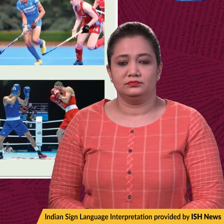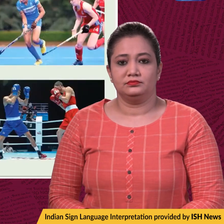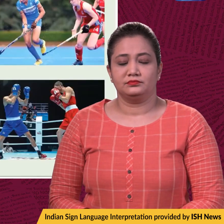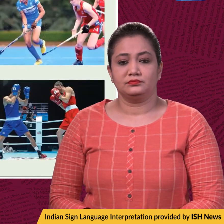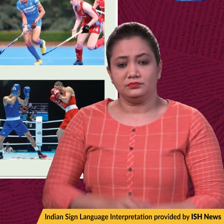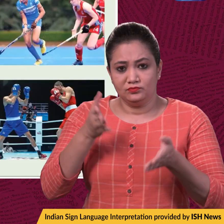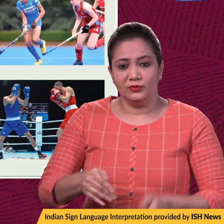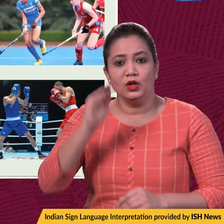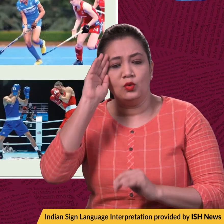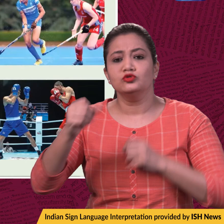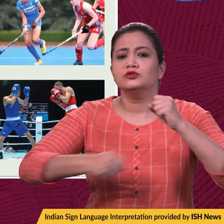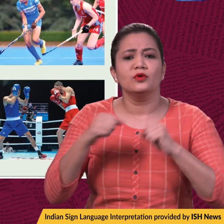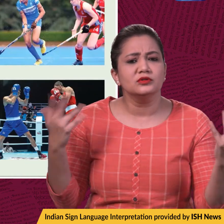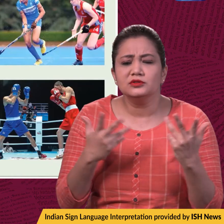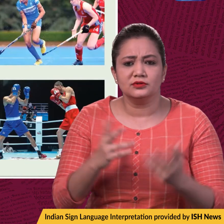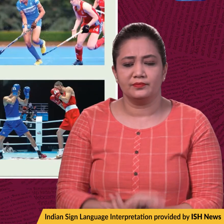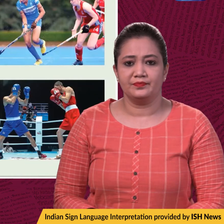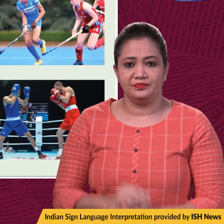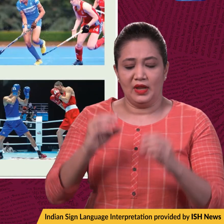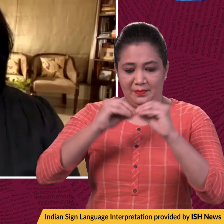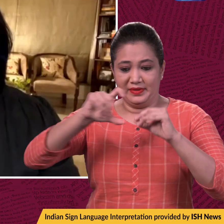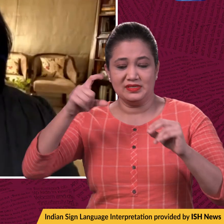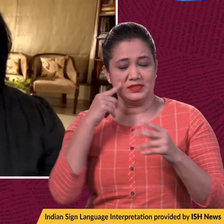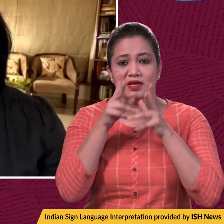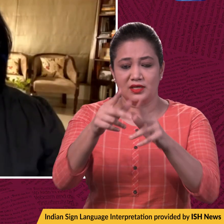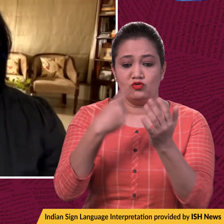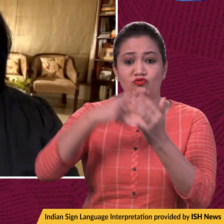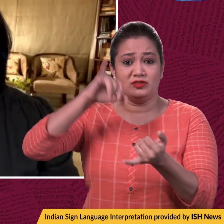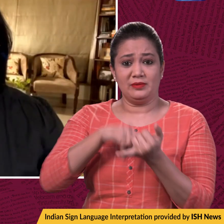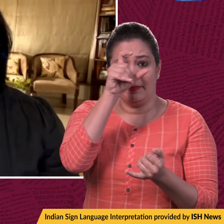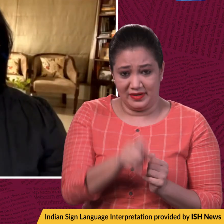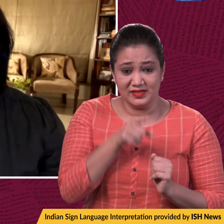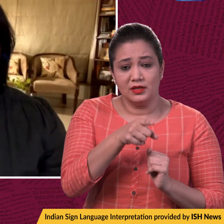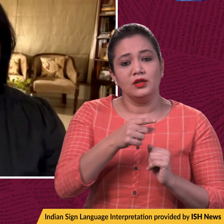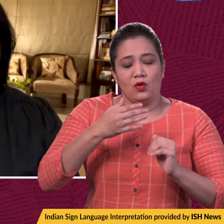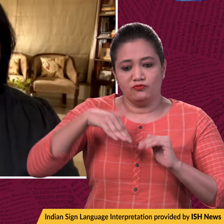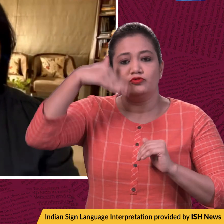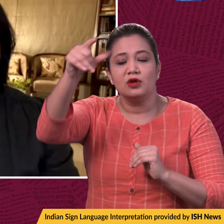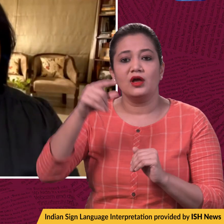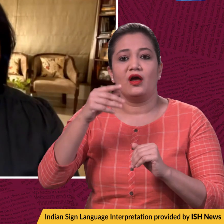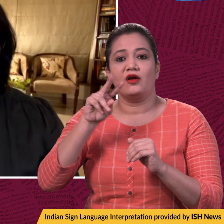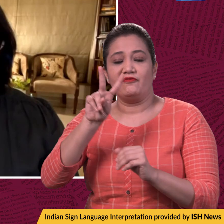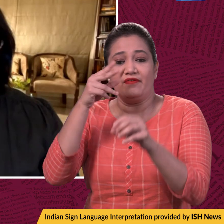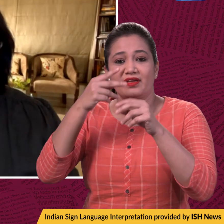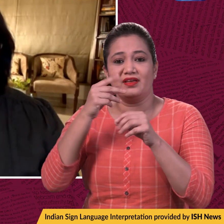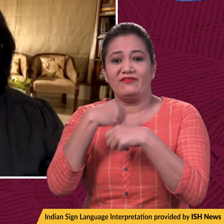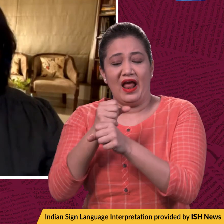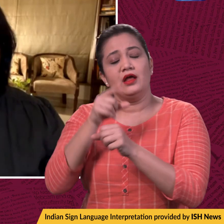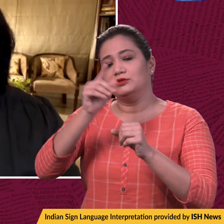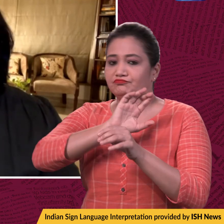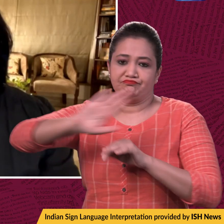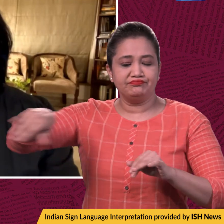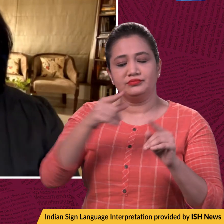A look right now, news coming in from the world of sports. The BCCI has announced Rohit Sharma will replace Virat Kohli as India's ODI